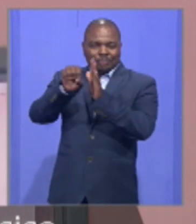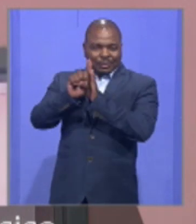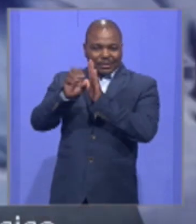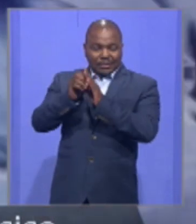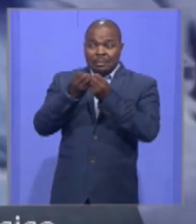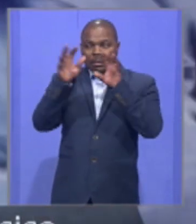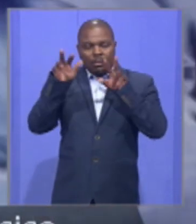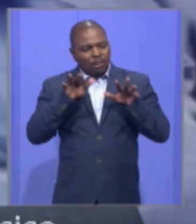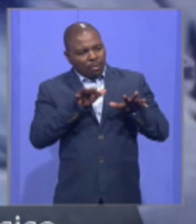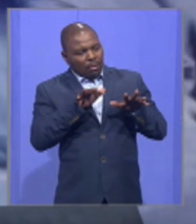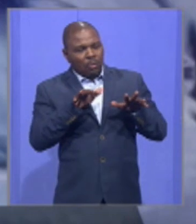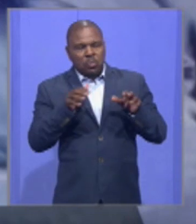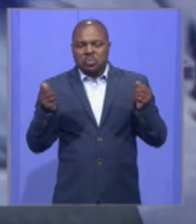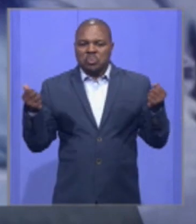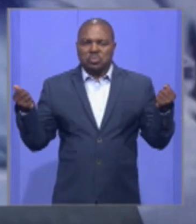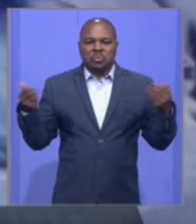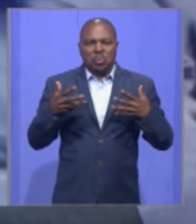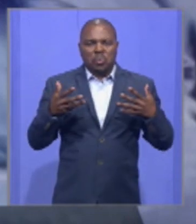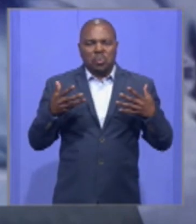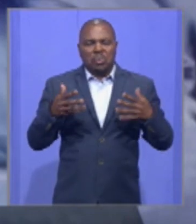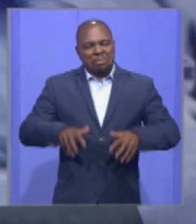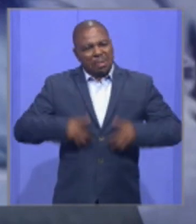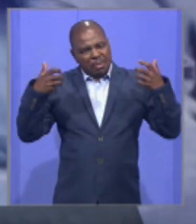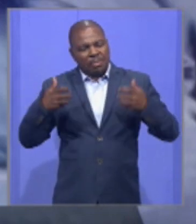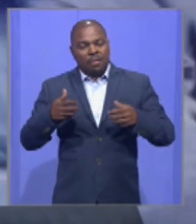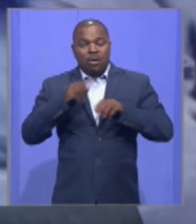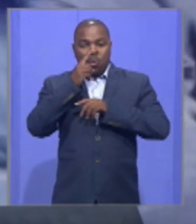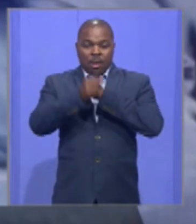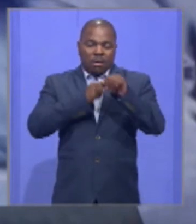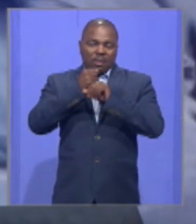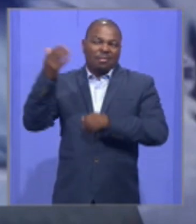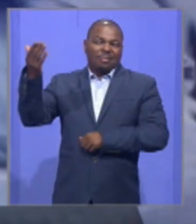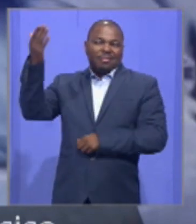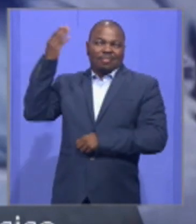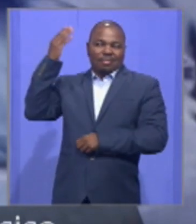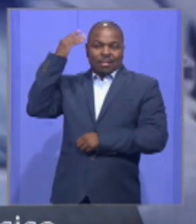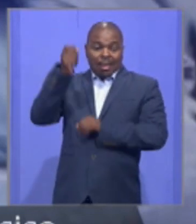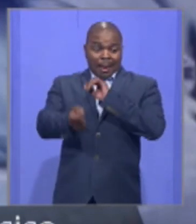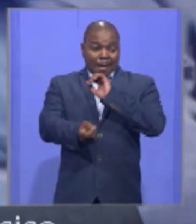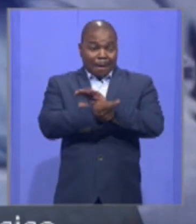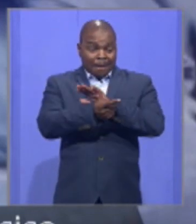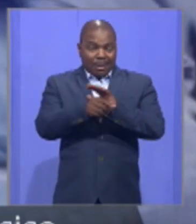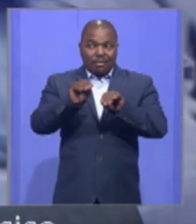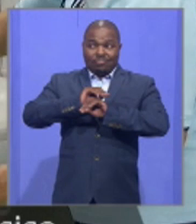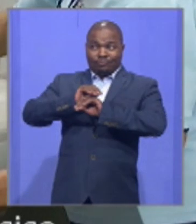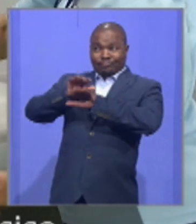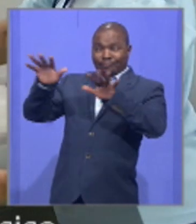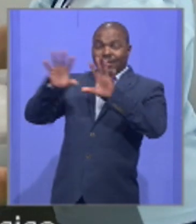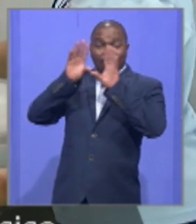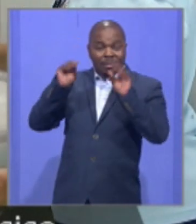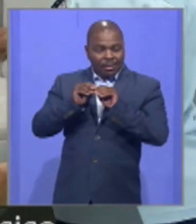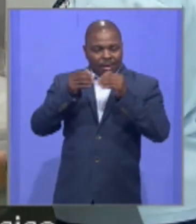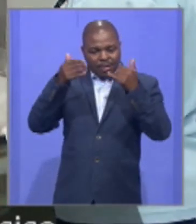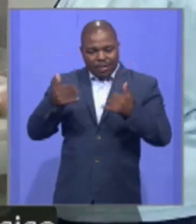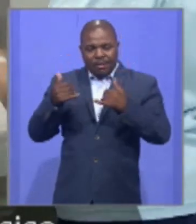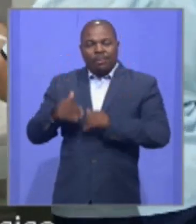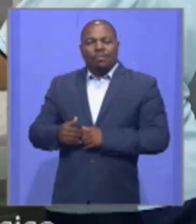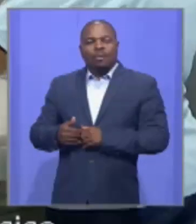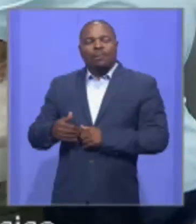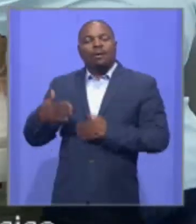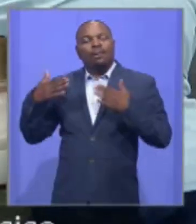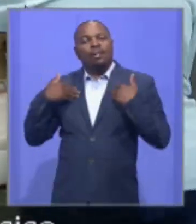ba le bantsi. Jaaka e setse e ka nna ngwaga fa e sa le tiragalo eno e diragetse, botsamaisi jwa